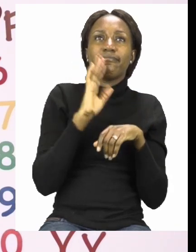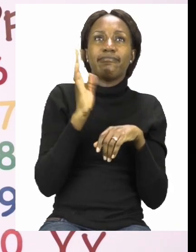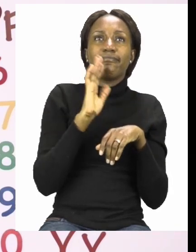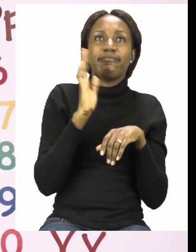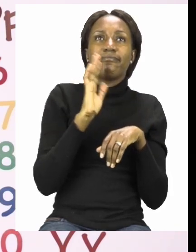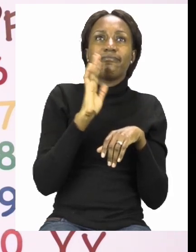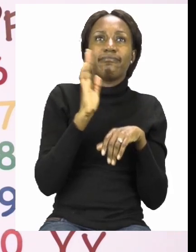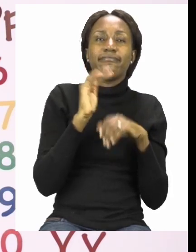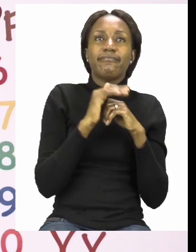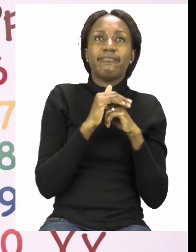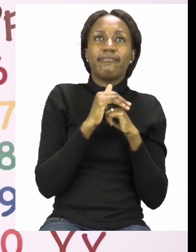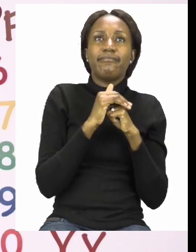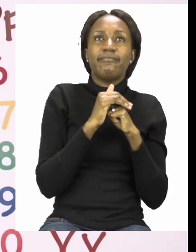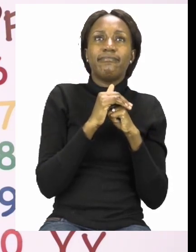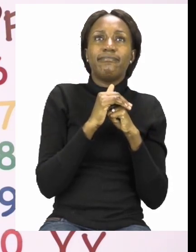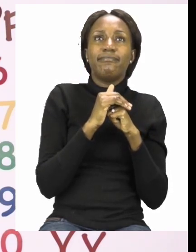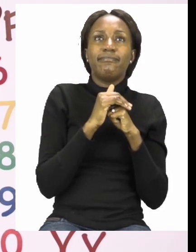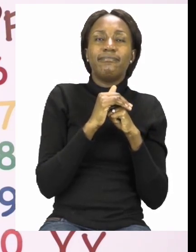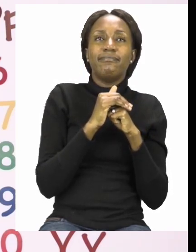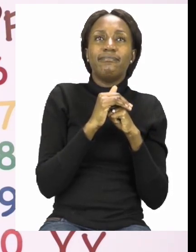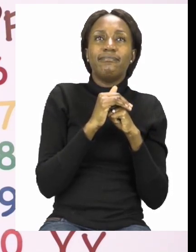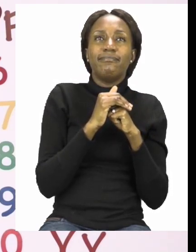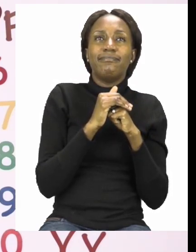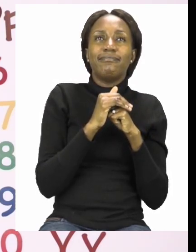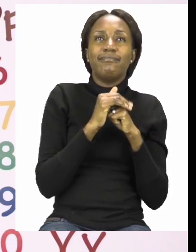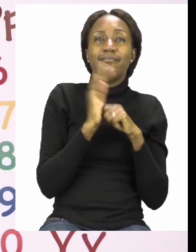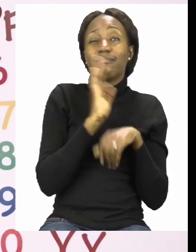him. Goodbye, he's going home.